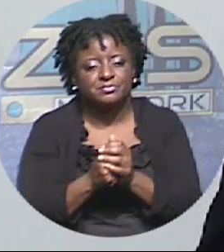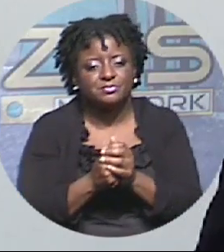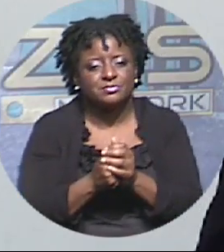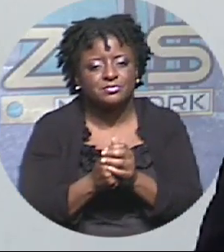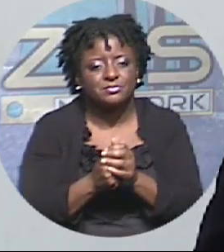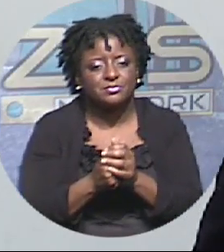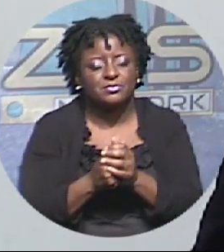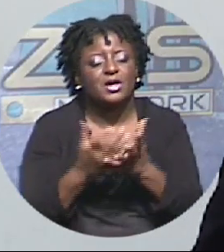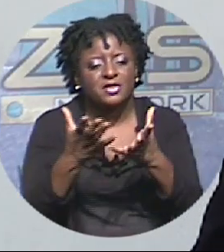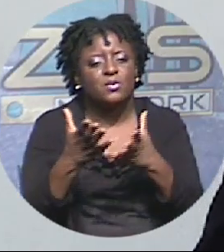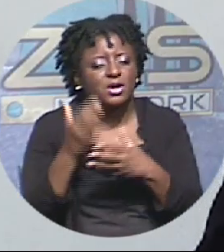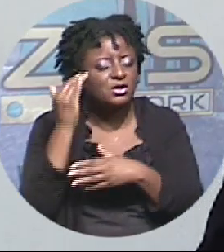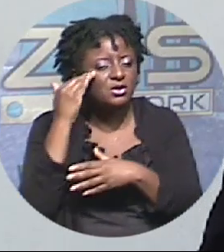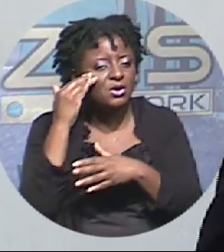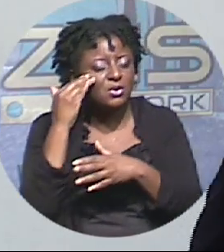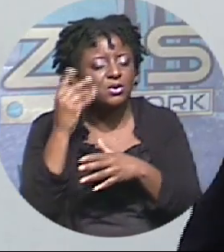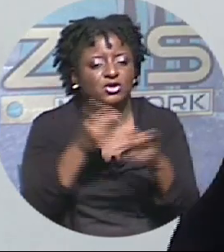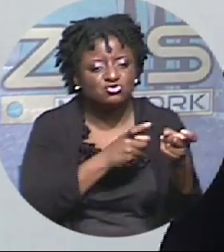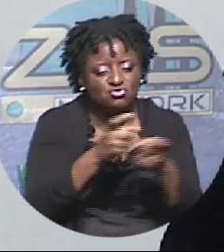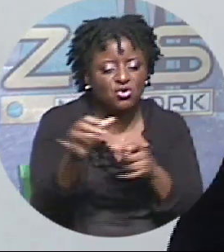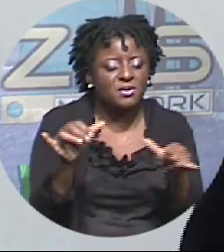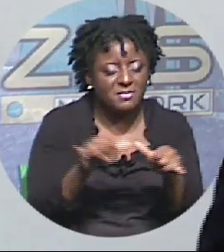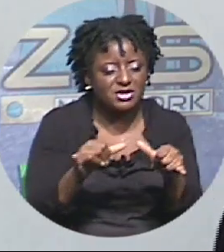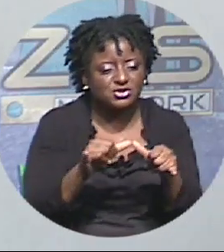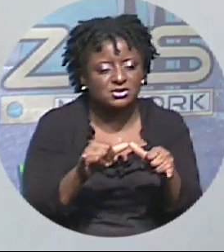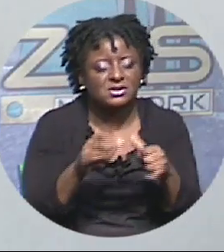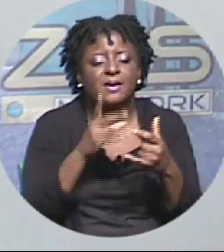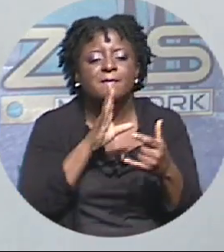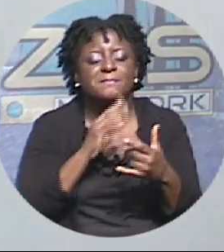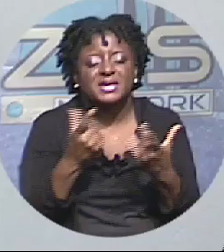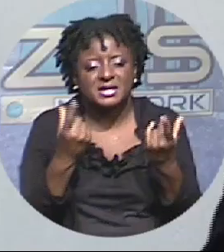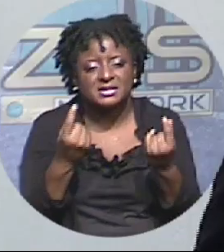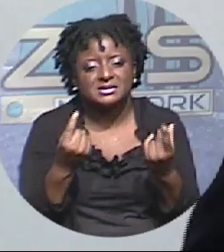carried out effectively by the Ministry of Health on the one hand, and also the